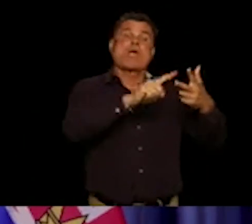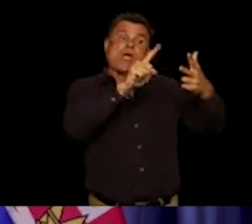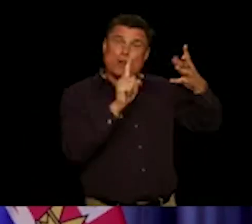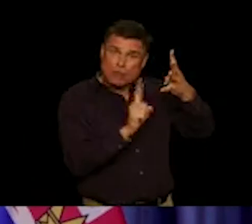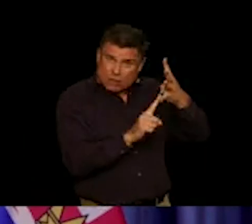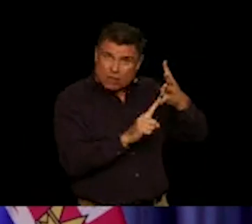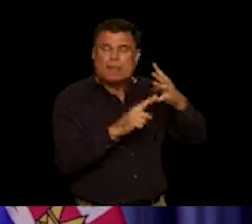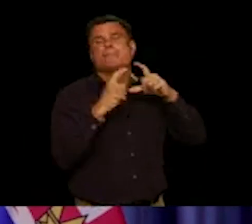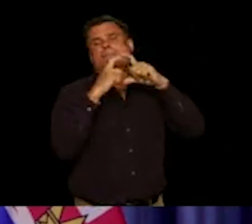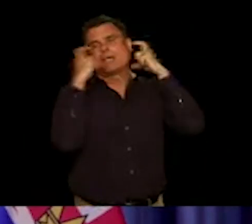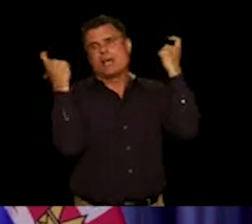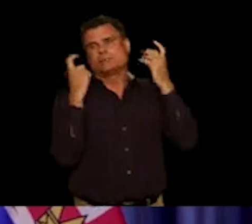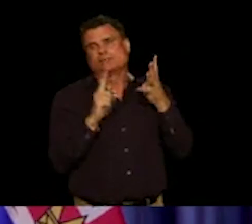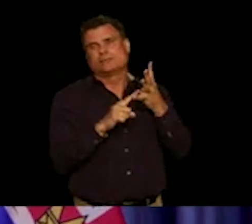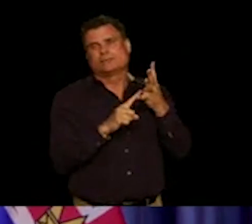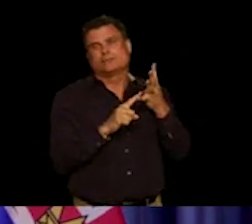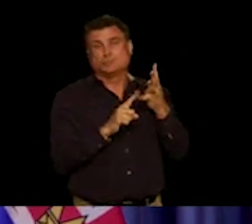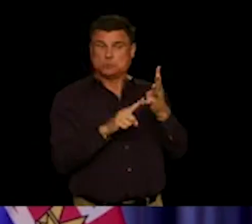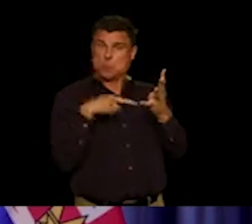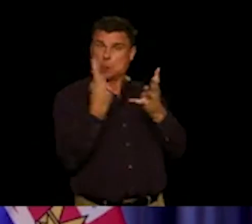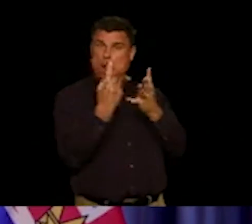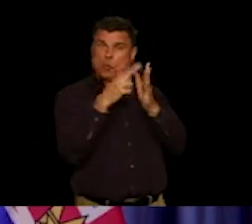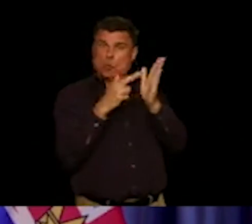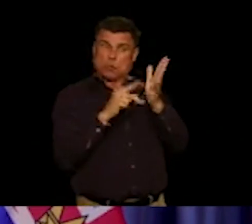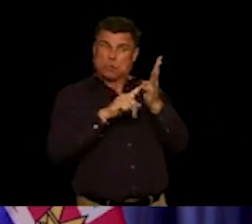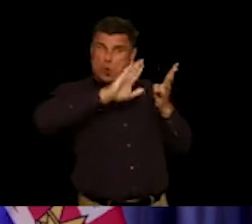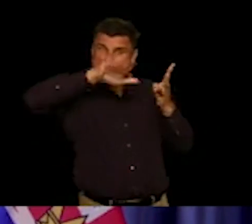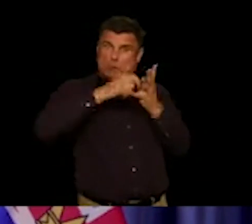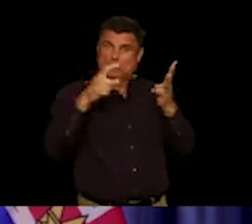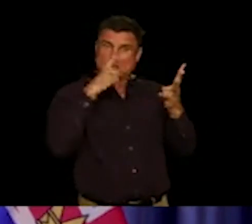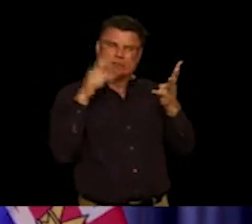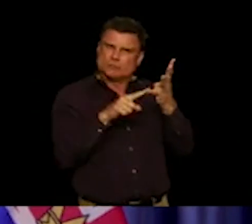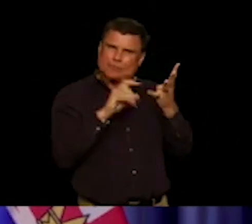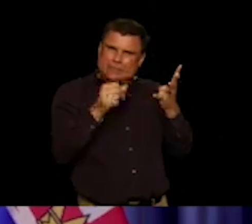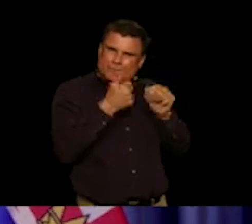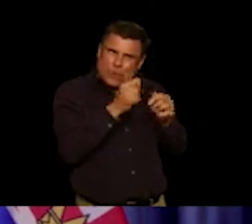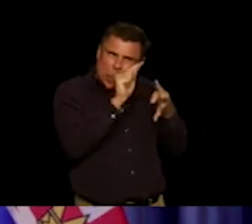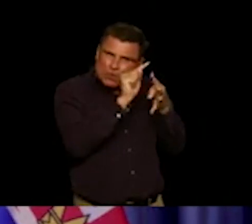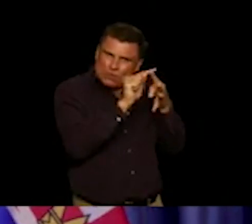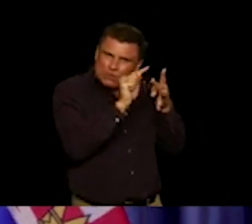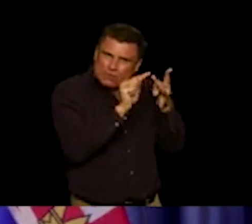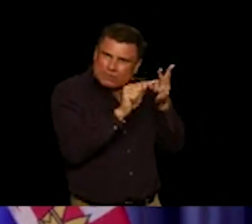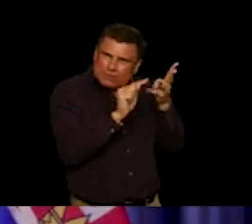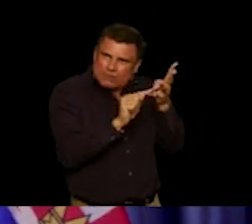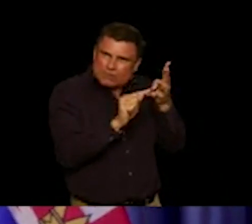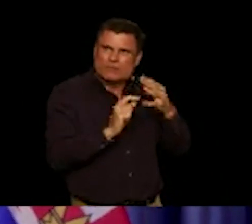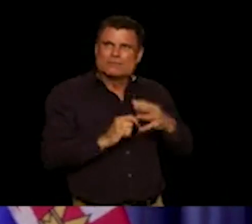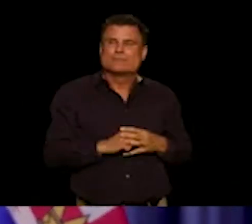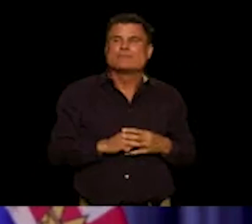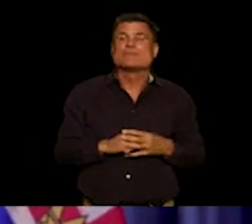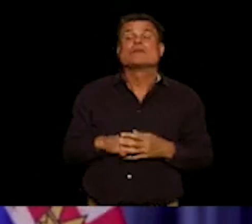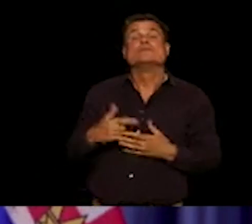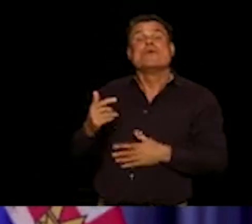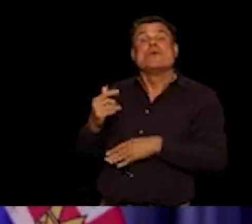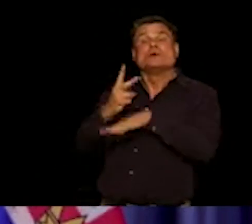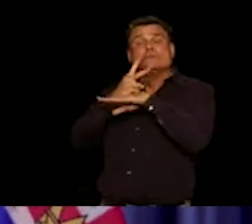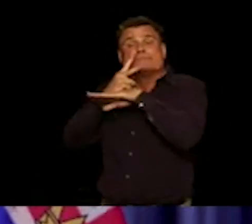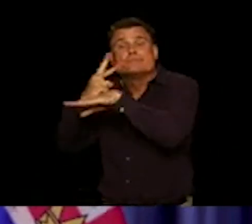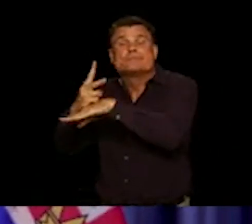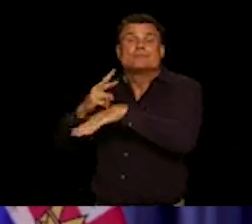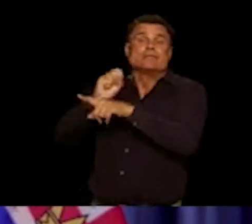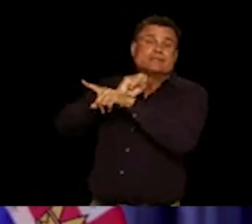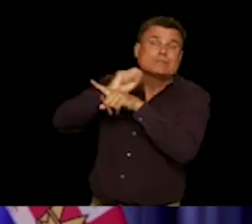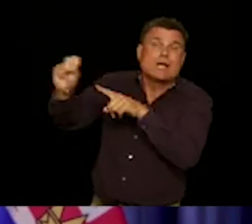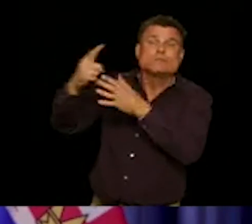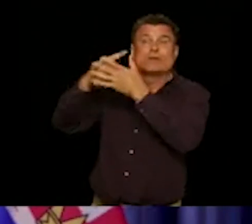transportation companies like TransLink and BC Transit are encouraging and in fact directing their patrons to wear masks. I think that's